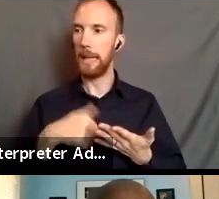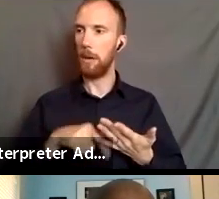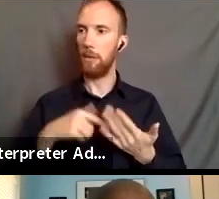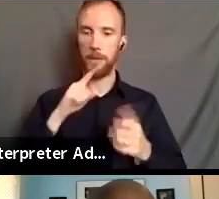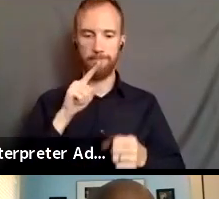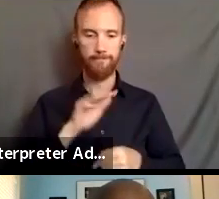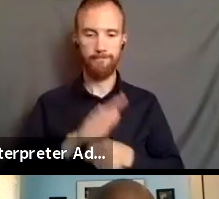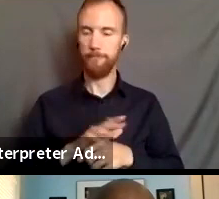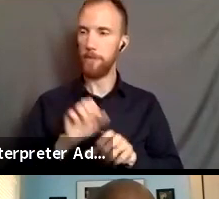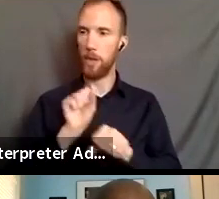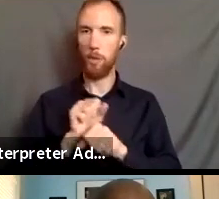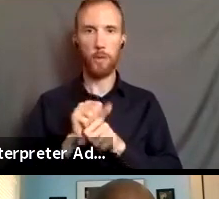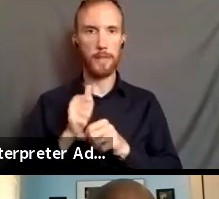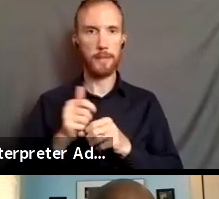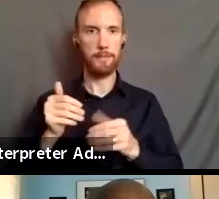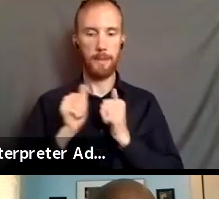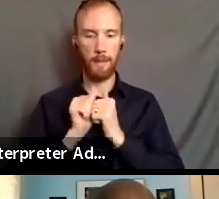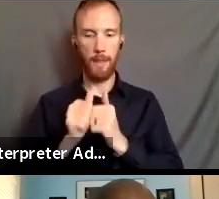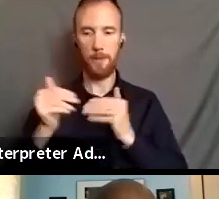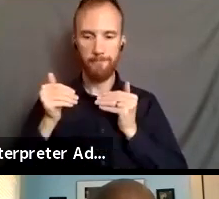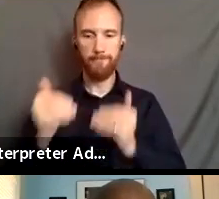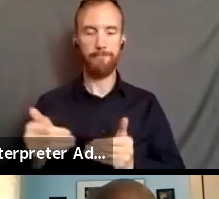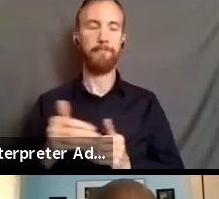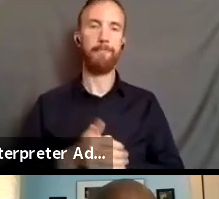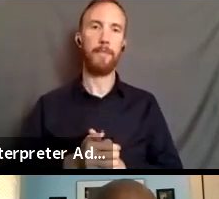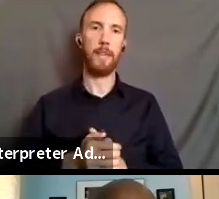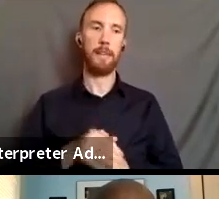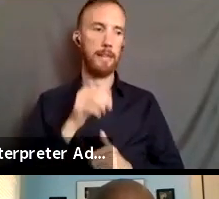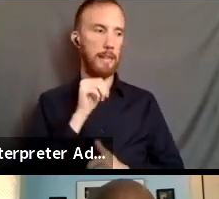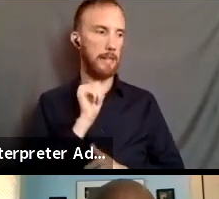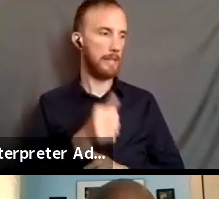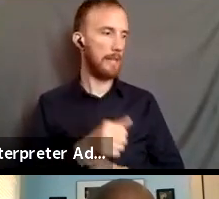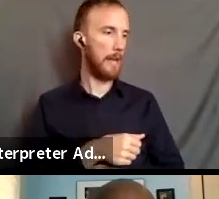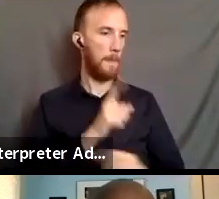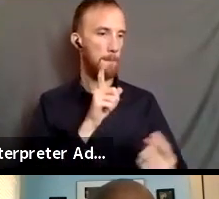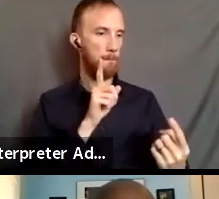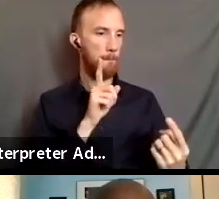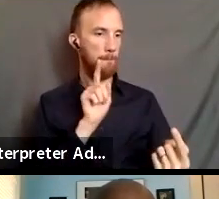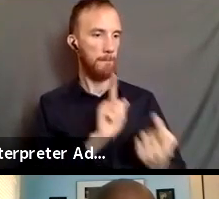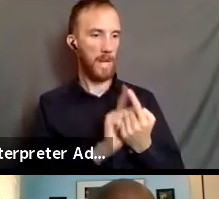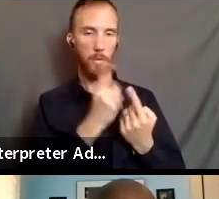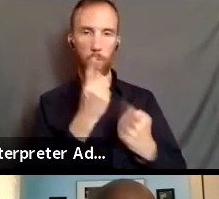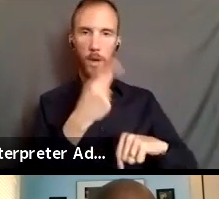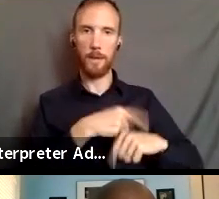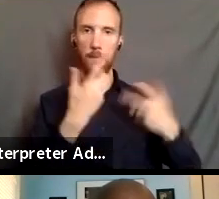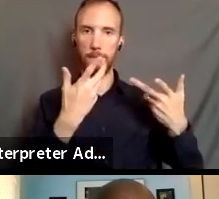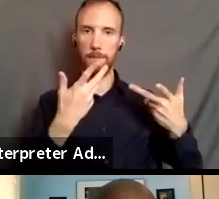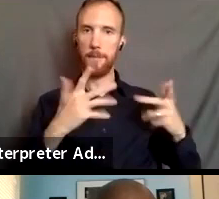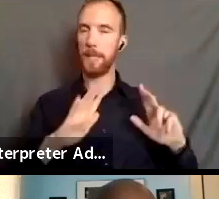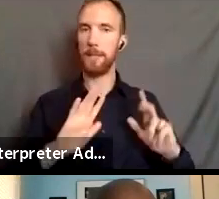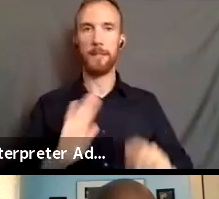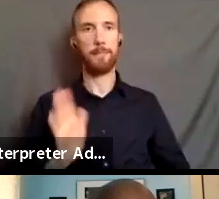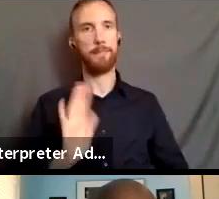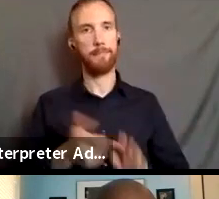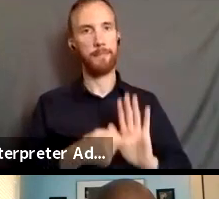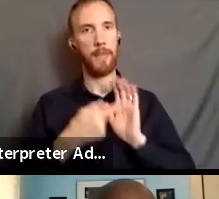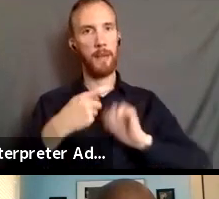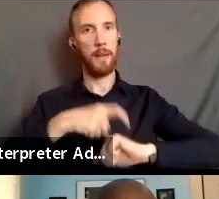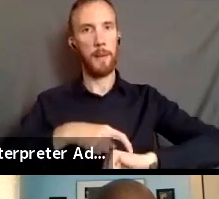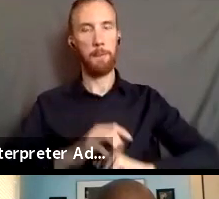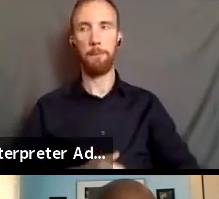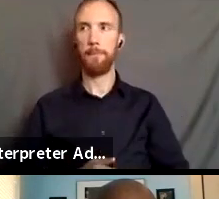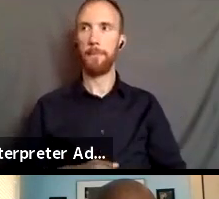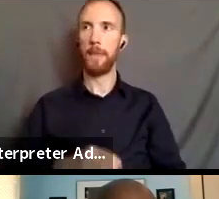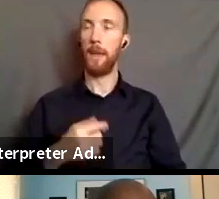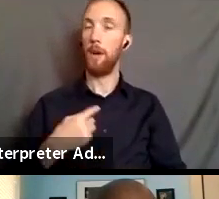not a one and done and so it takes time i mean i personally have met with one of the schools who has voted to